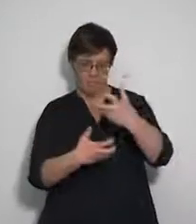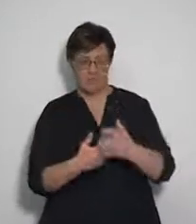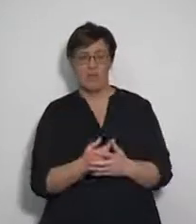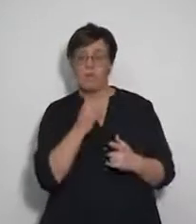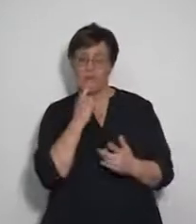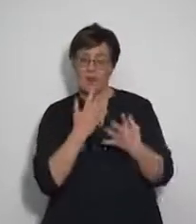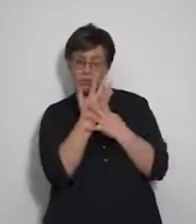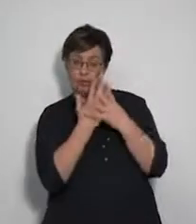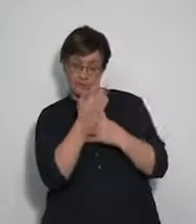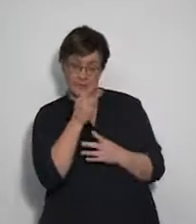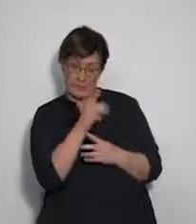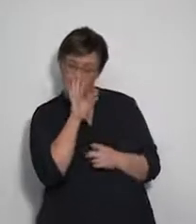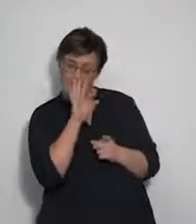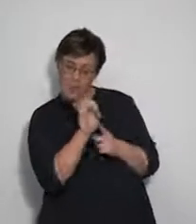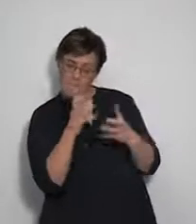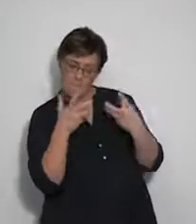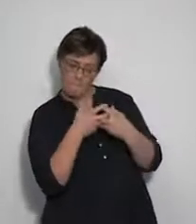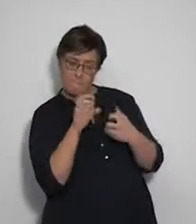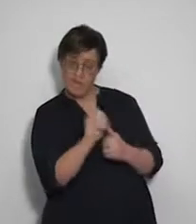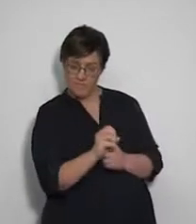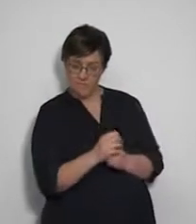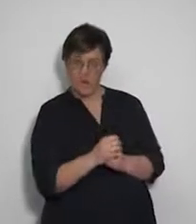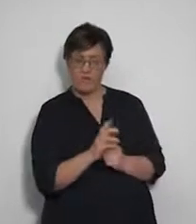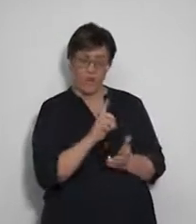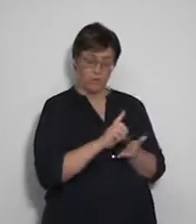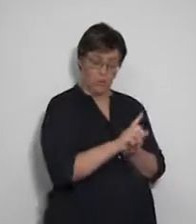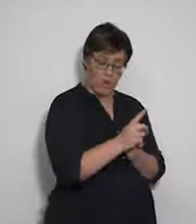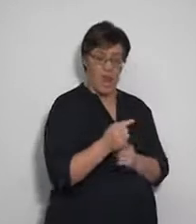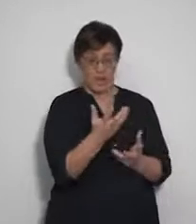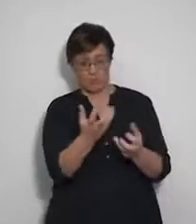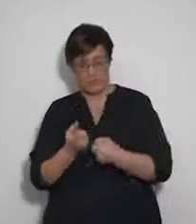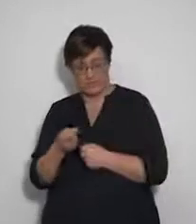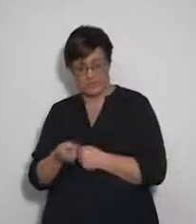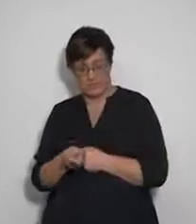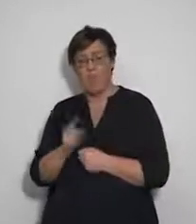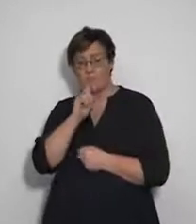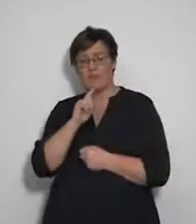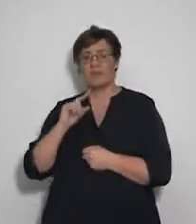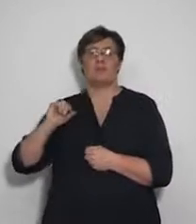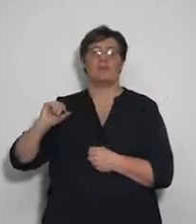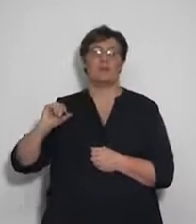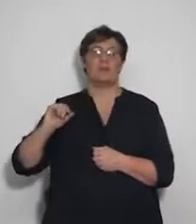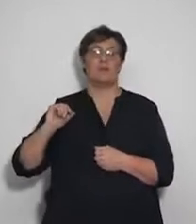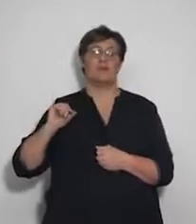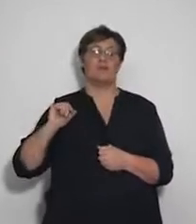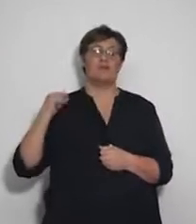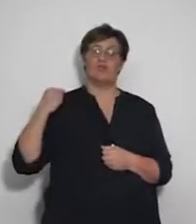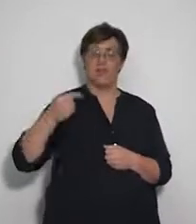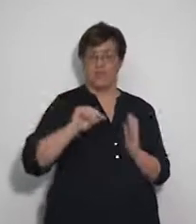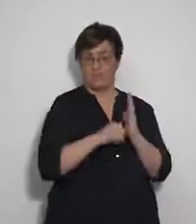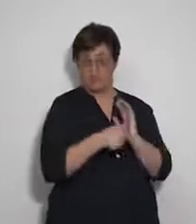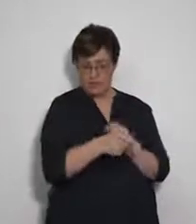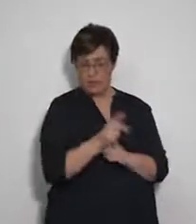One of the screening methods in terms of looking at compatibility between a donor and a recipient is to do a genetic fingerprint. And that